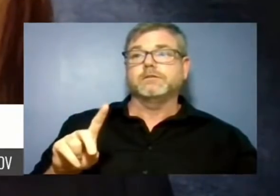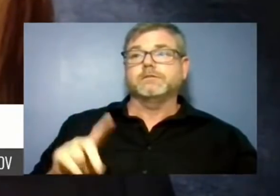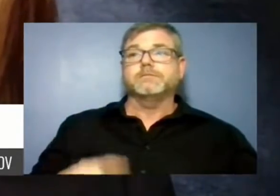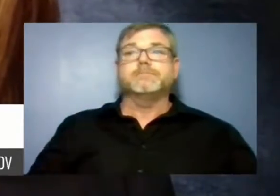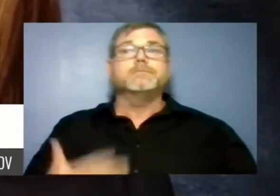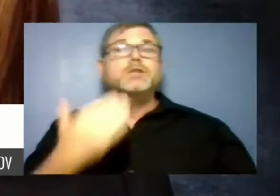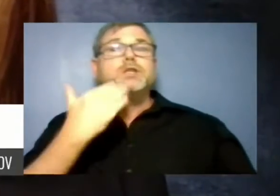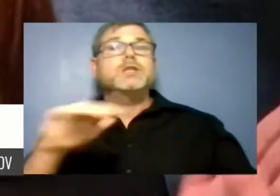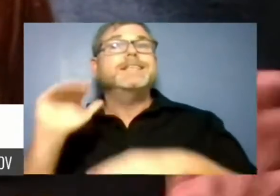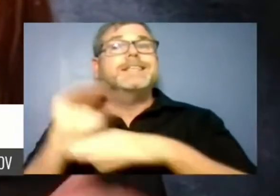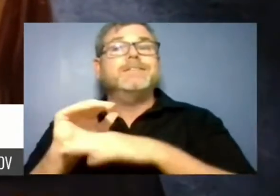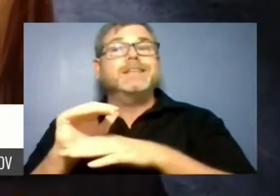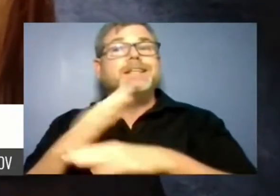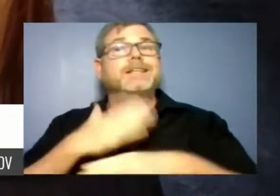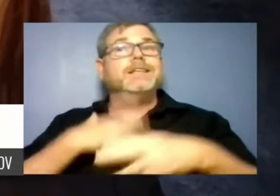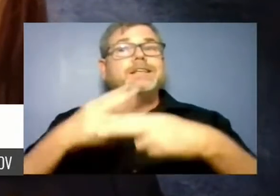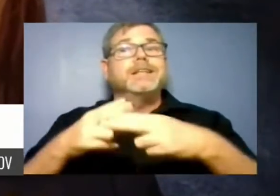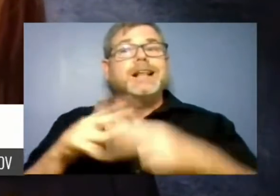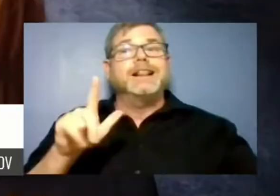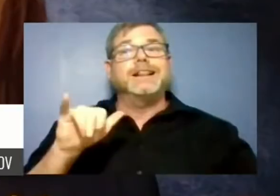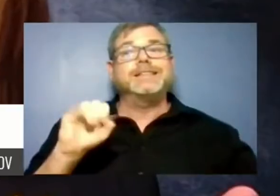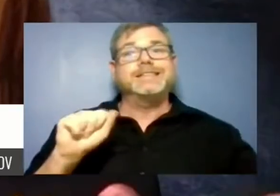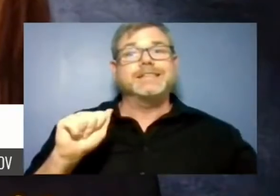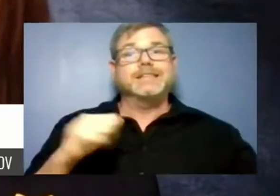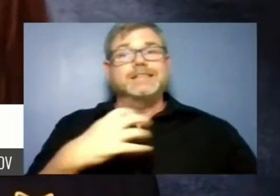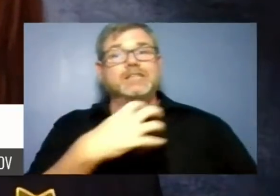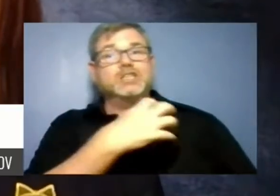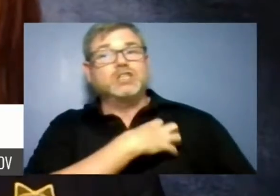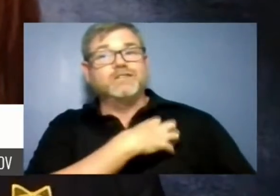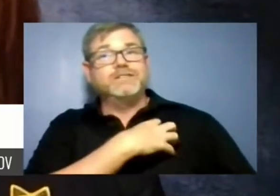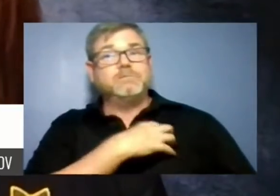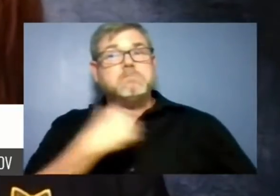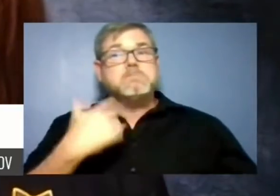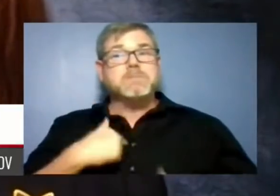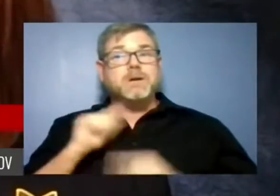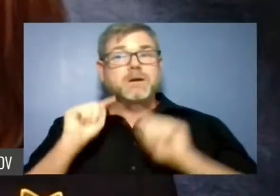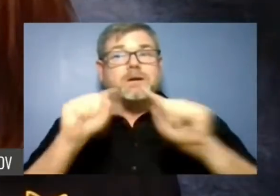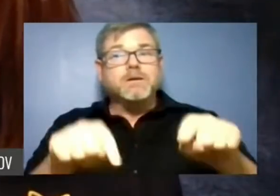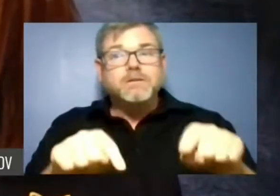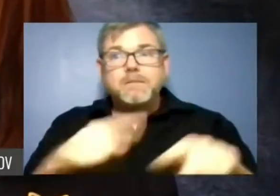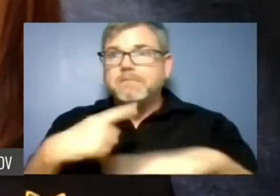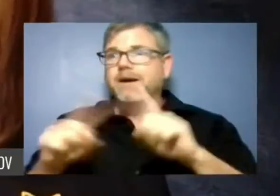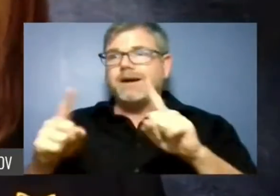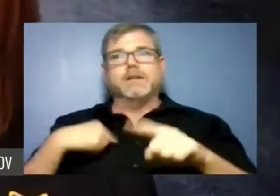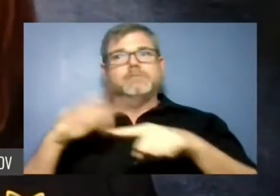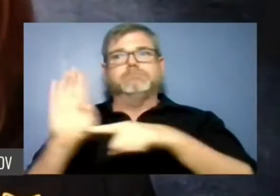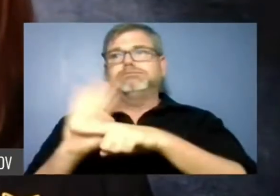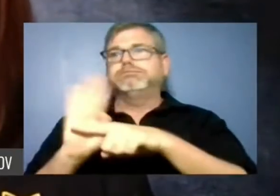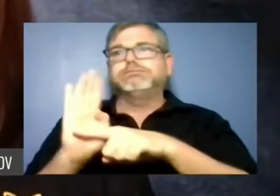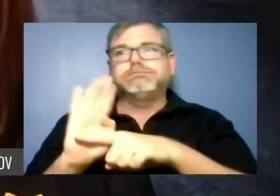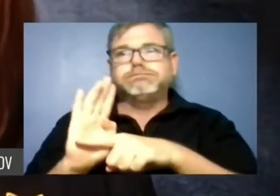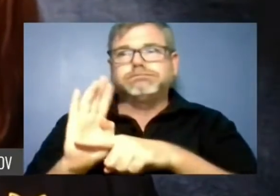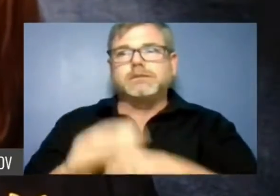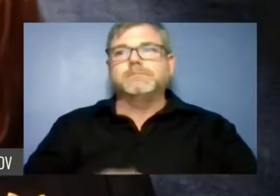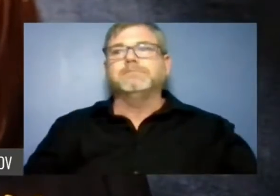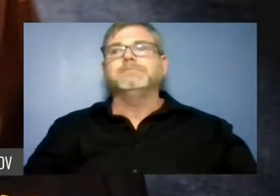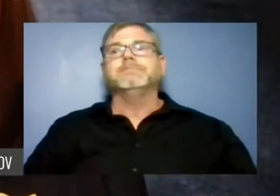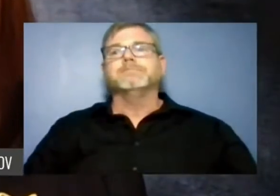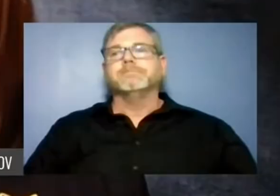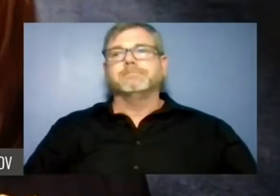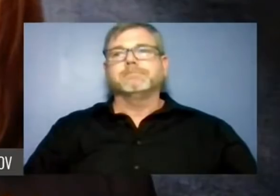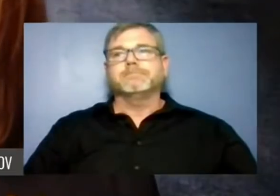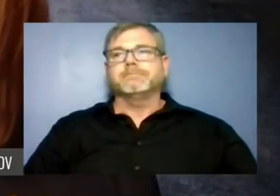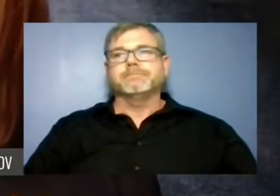him tonight. He is down in Milford with his deputies, and they have very unreliable cell service down there right now, so he was not